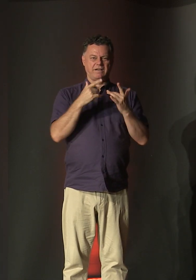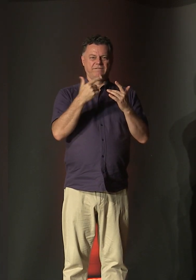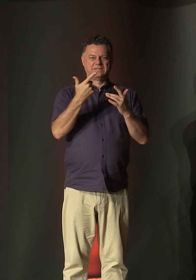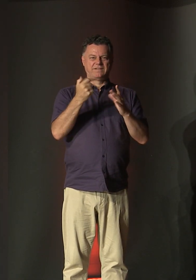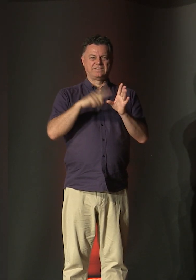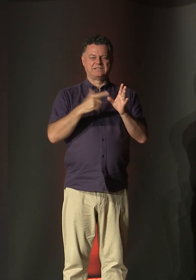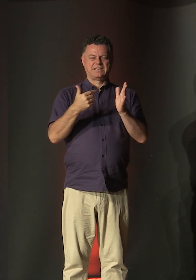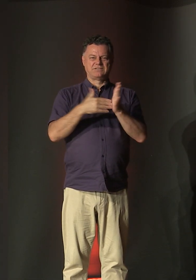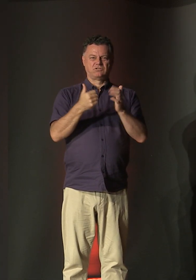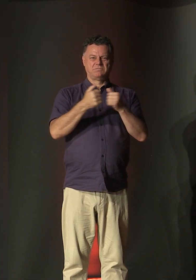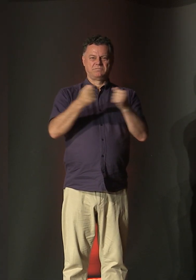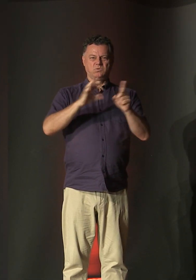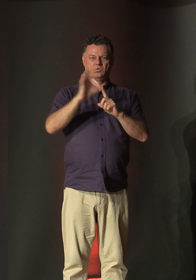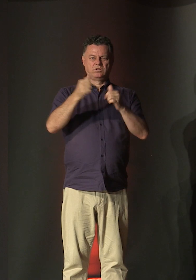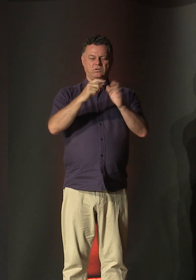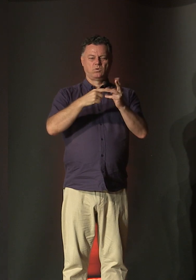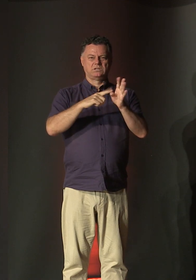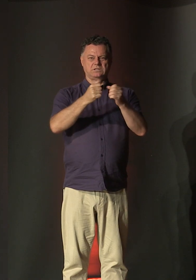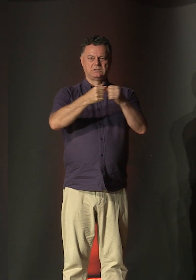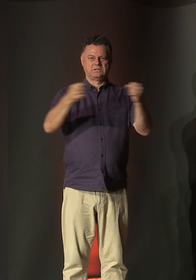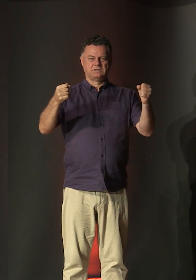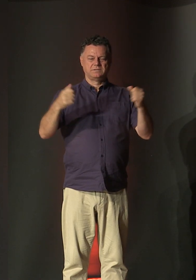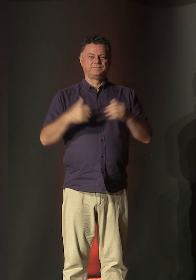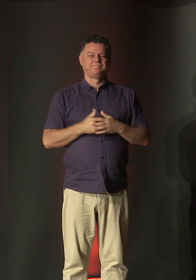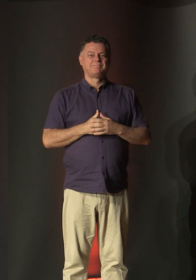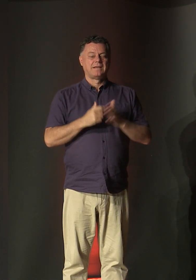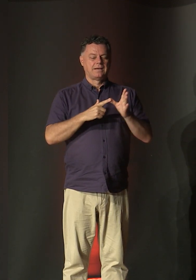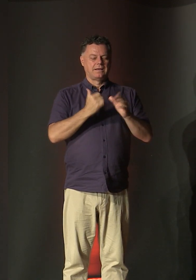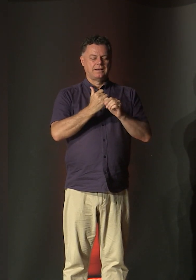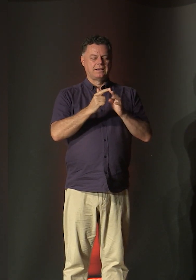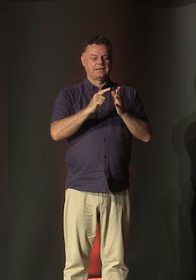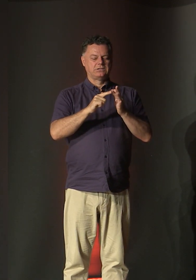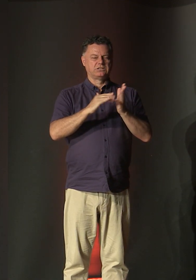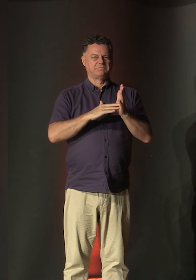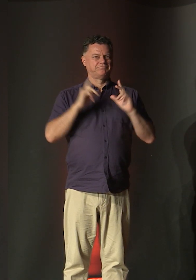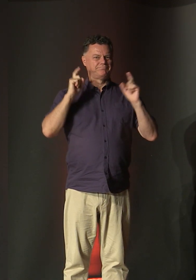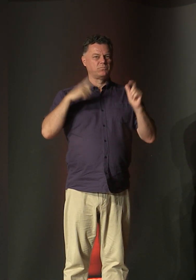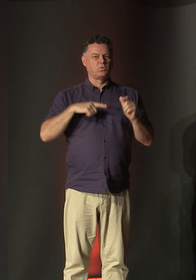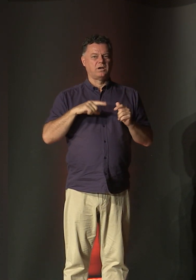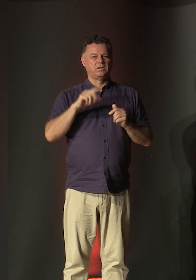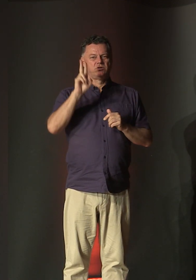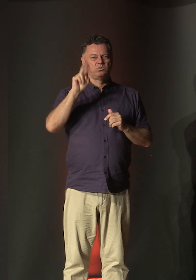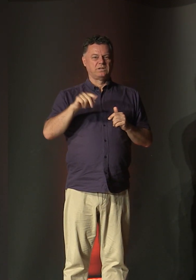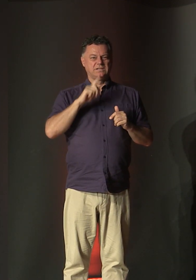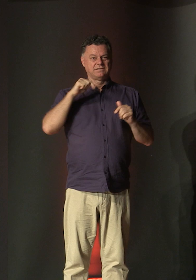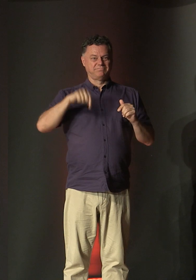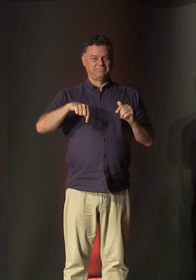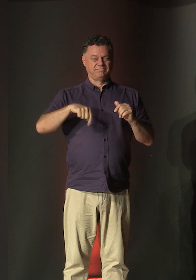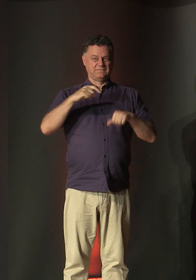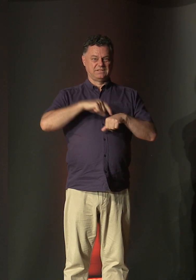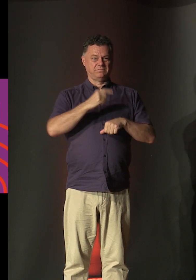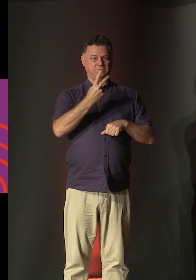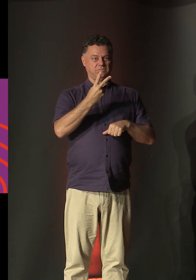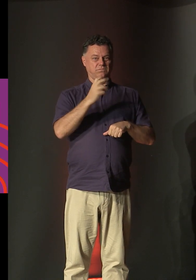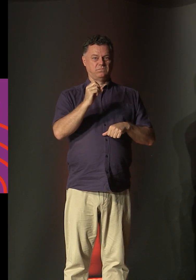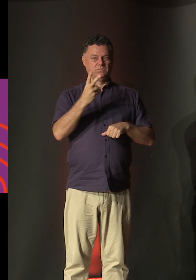Ageism is a major concern. The United Nations has named this decade that we're